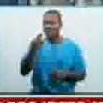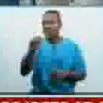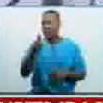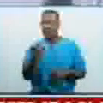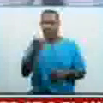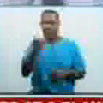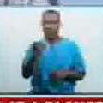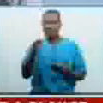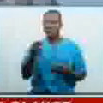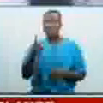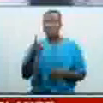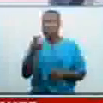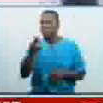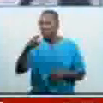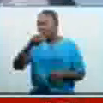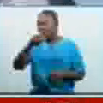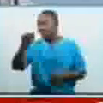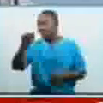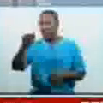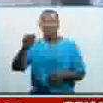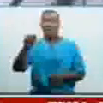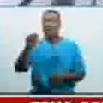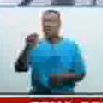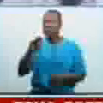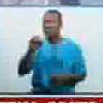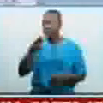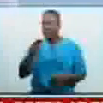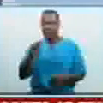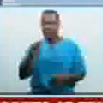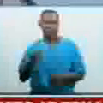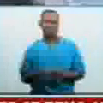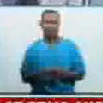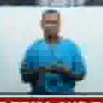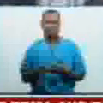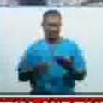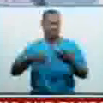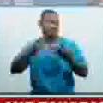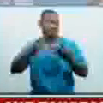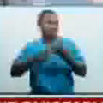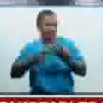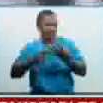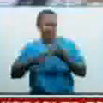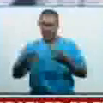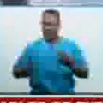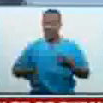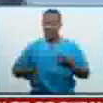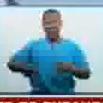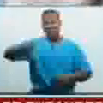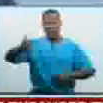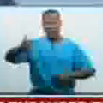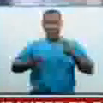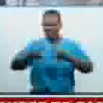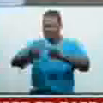2 and Dr. Pabubu. The final part also consists of highlight music played in different forms and